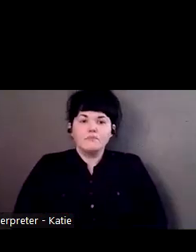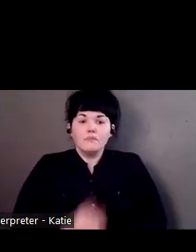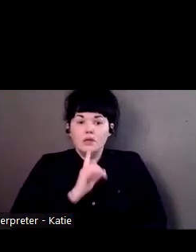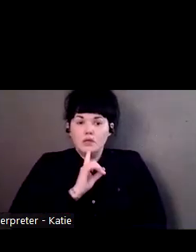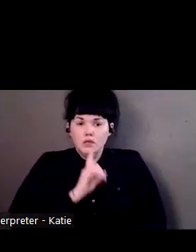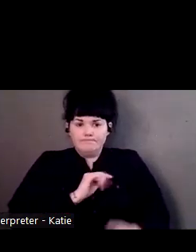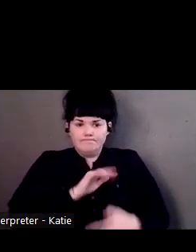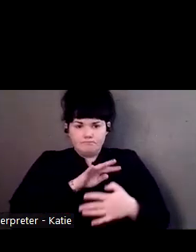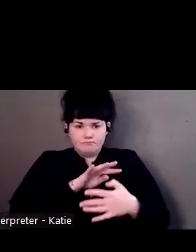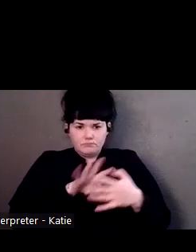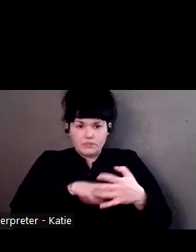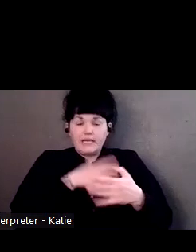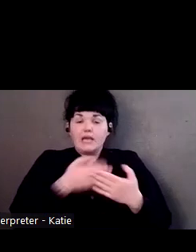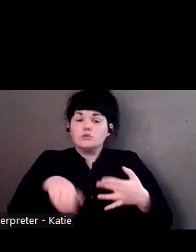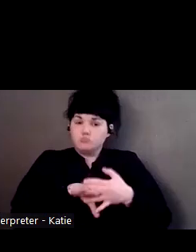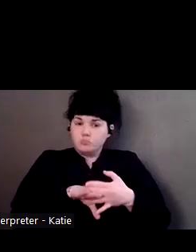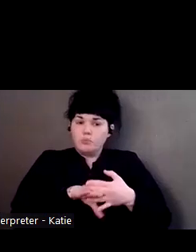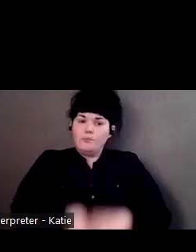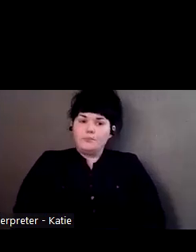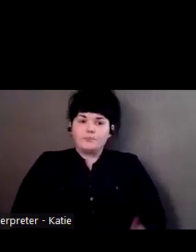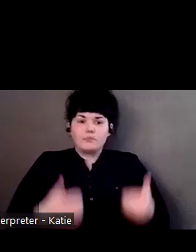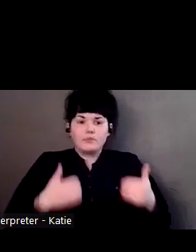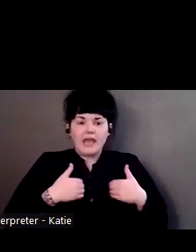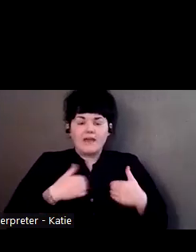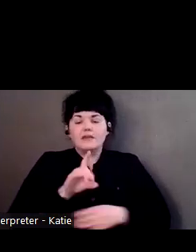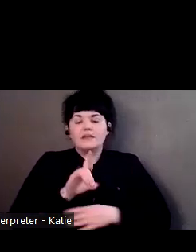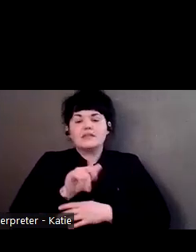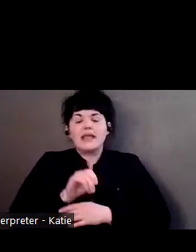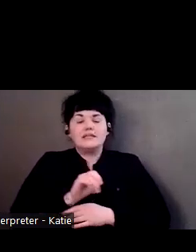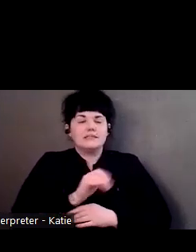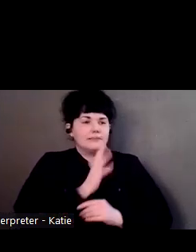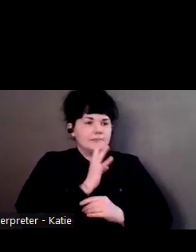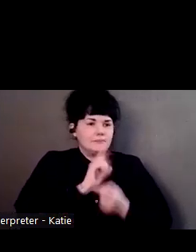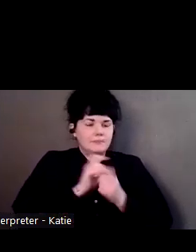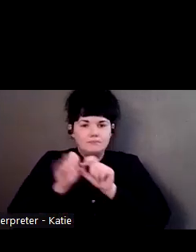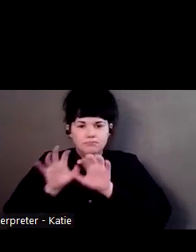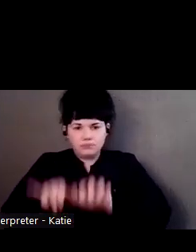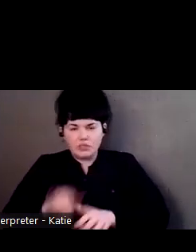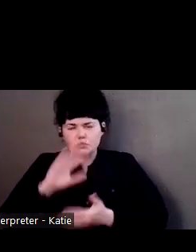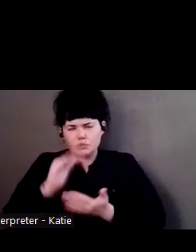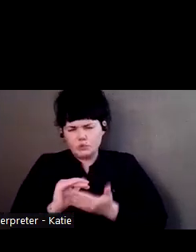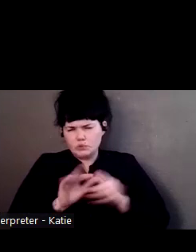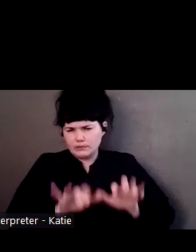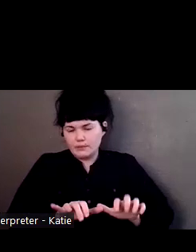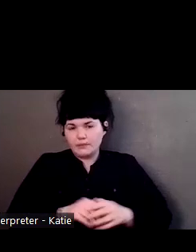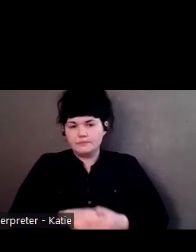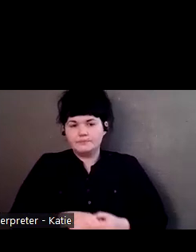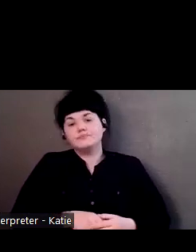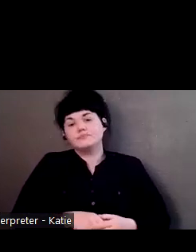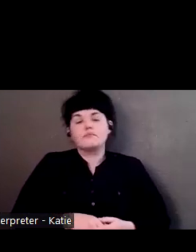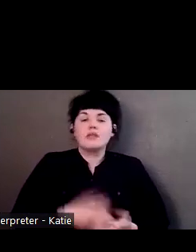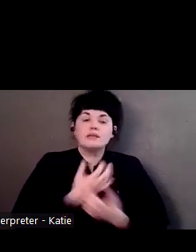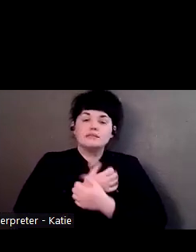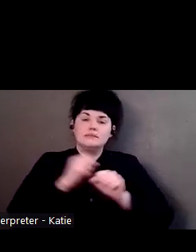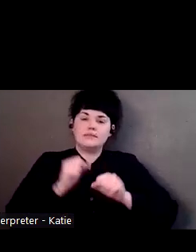of a dictation software program that would reduce the amount of typing that would be needed, ergonomic equipment such as a